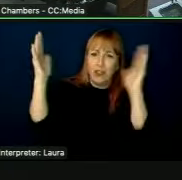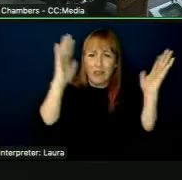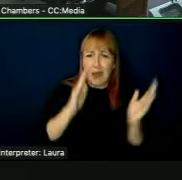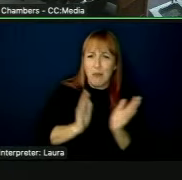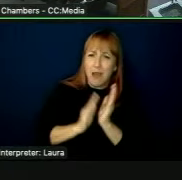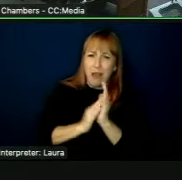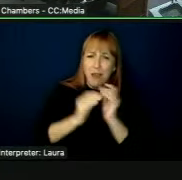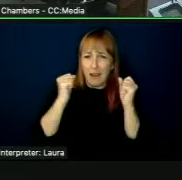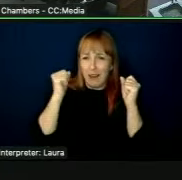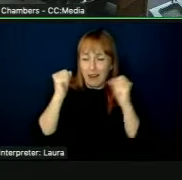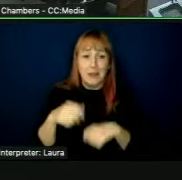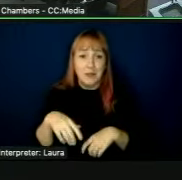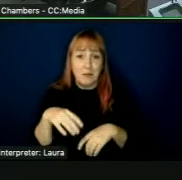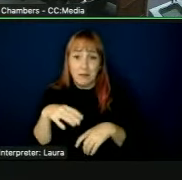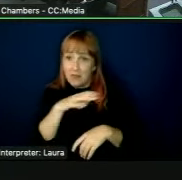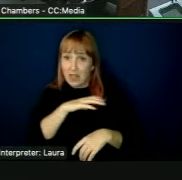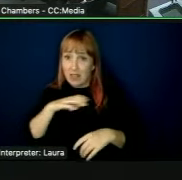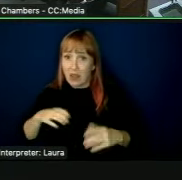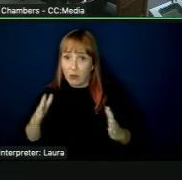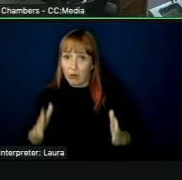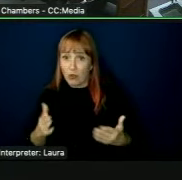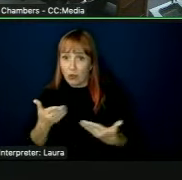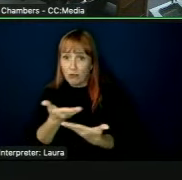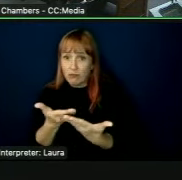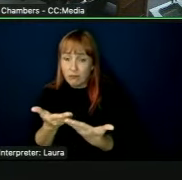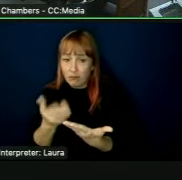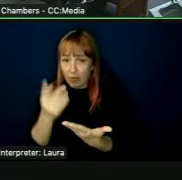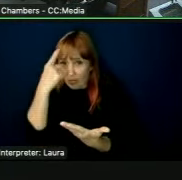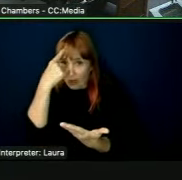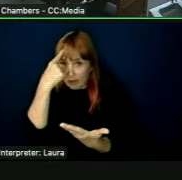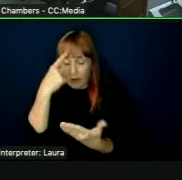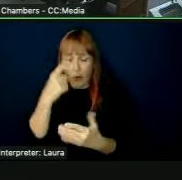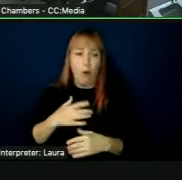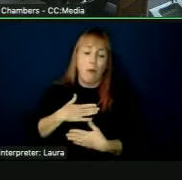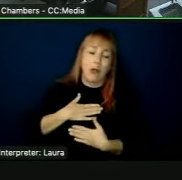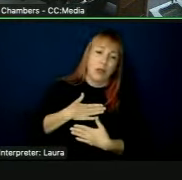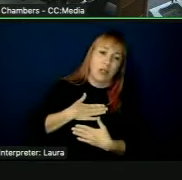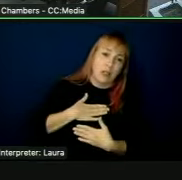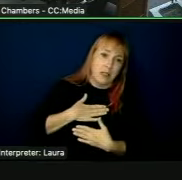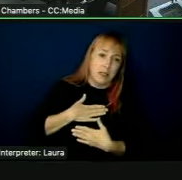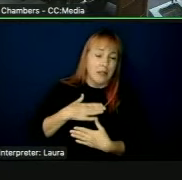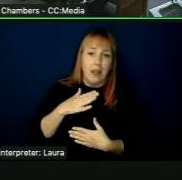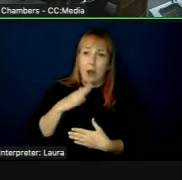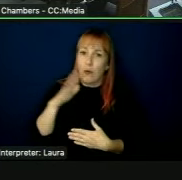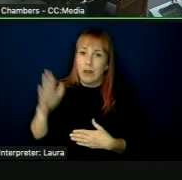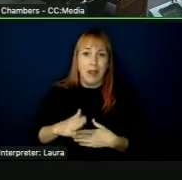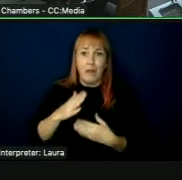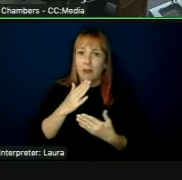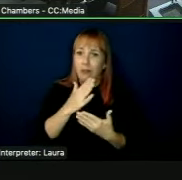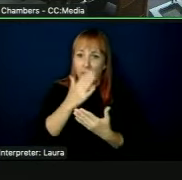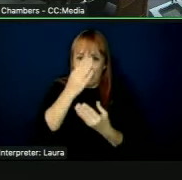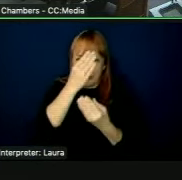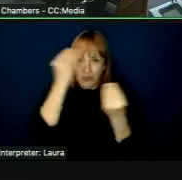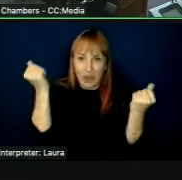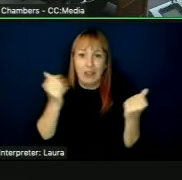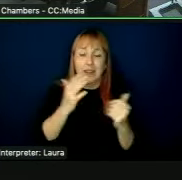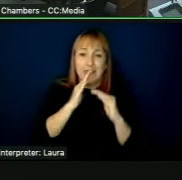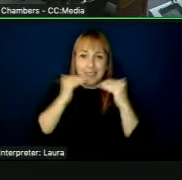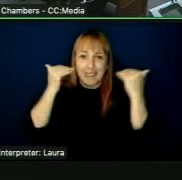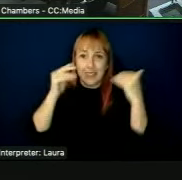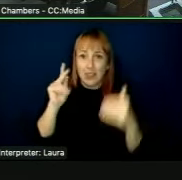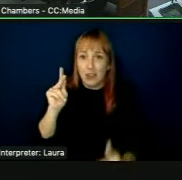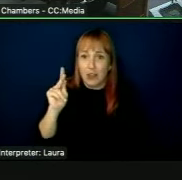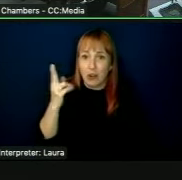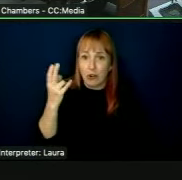Counselor, if you have any thoughts on what you experienced. Oh my goodness. I will never get over the smiles on Krishna and